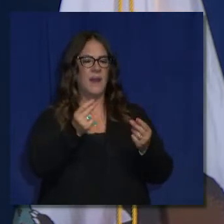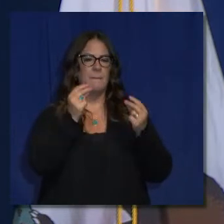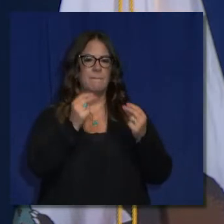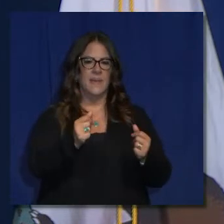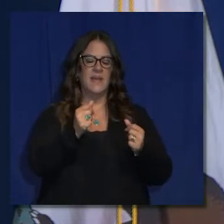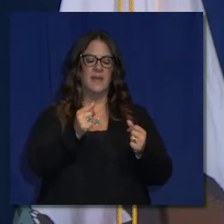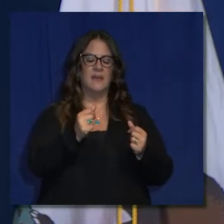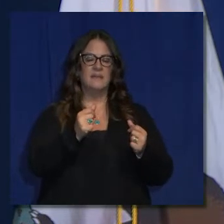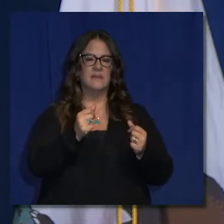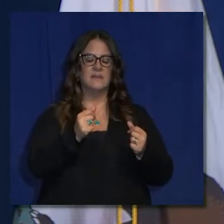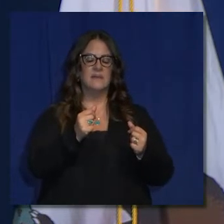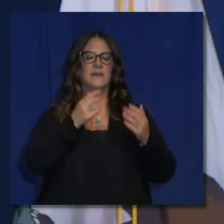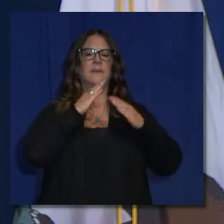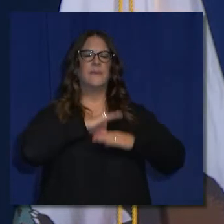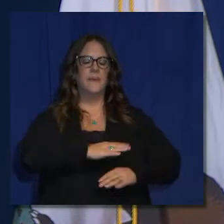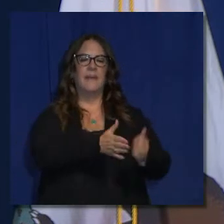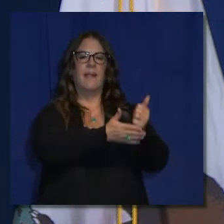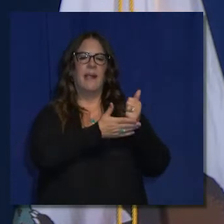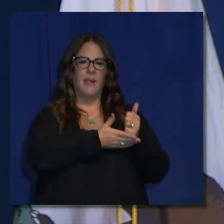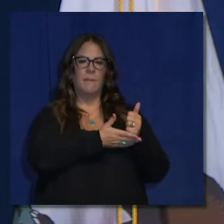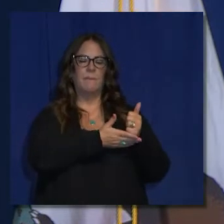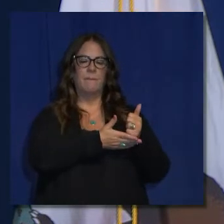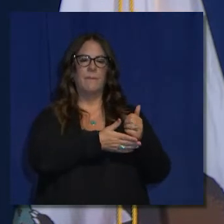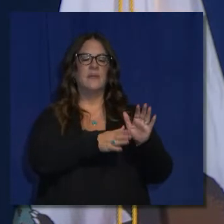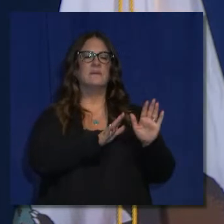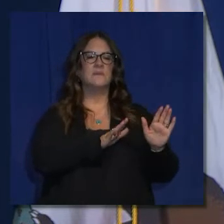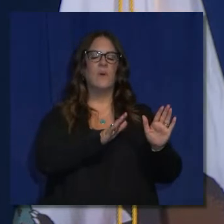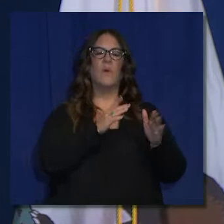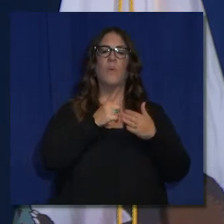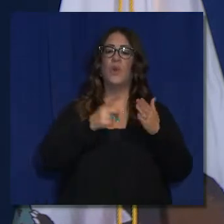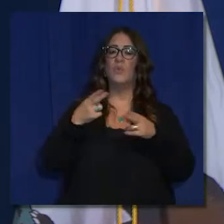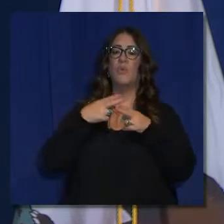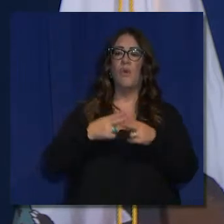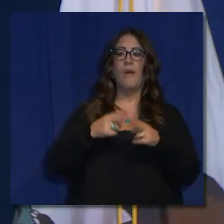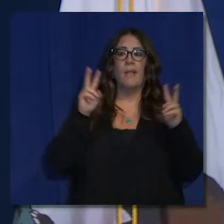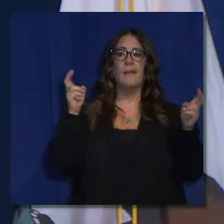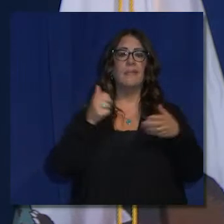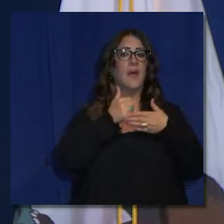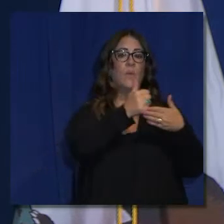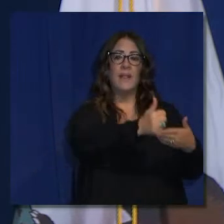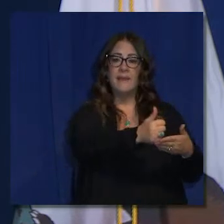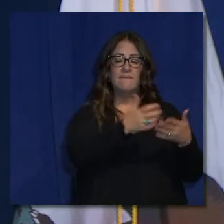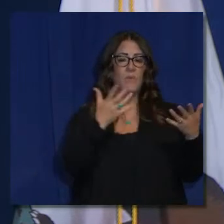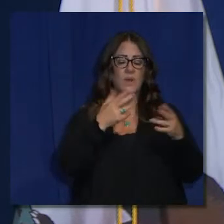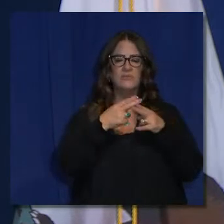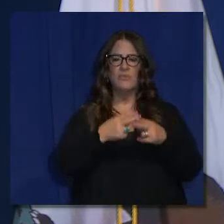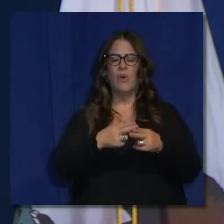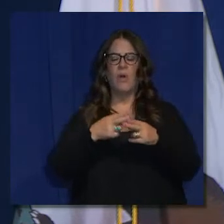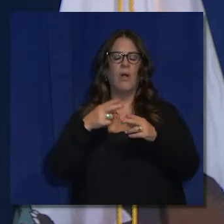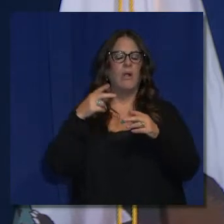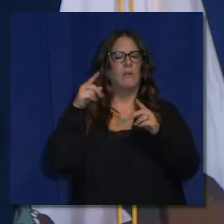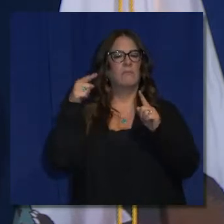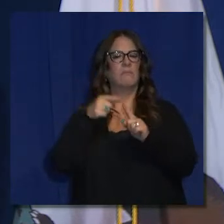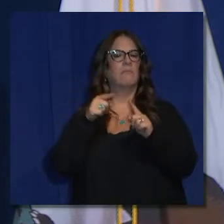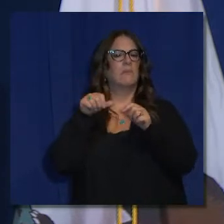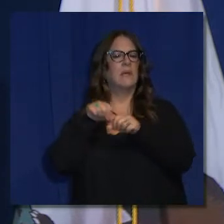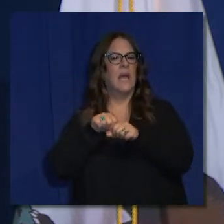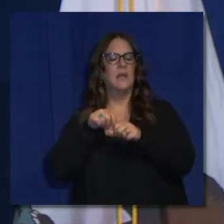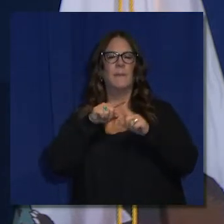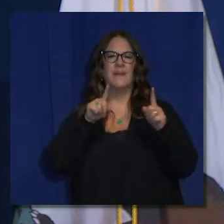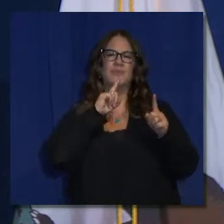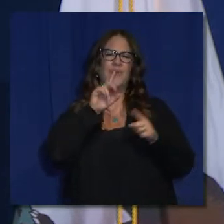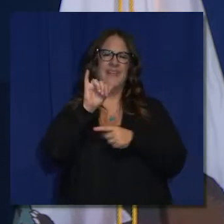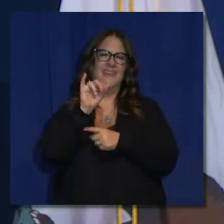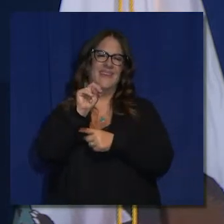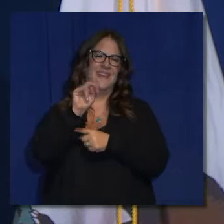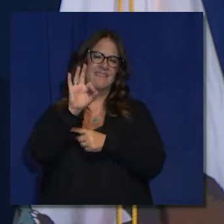Now, some say that relief, you can call it gas. We said to address the issue of gas, but others say it should be just inflation